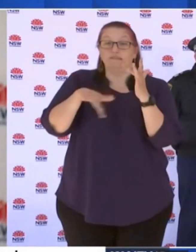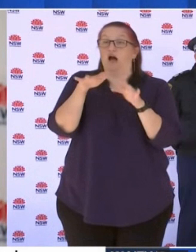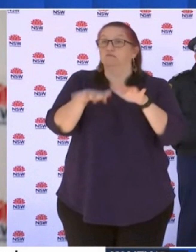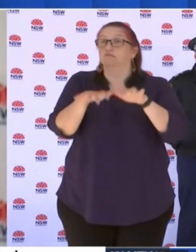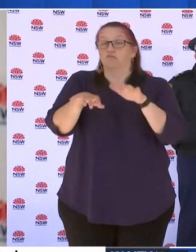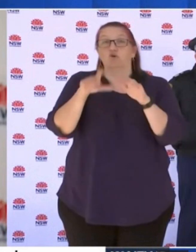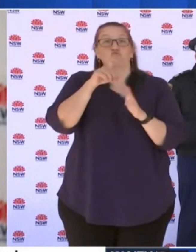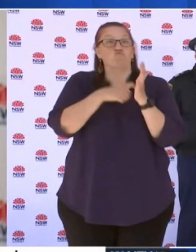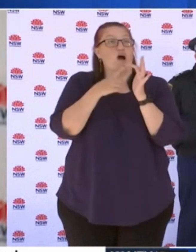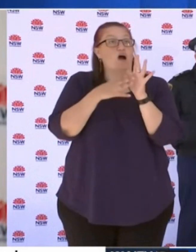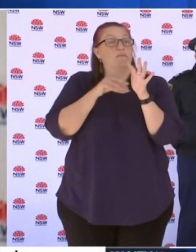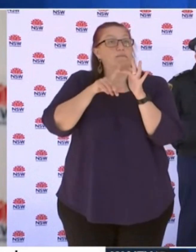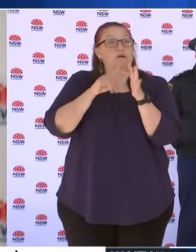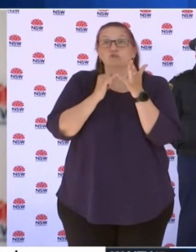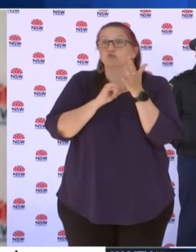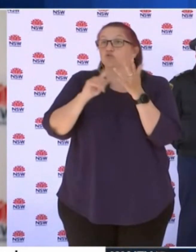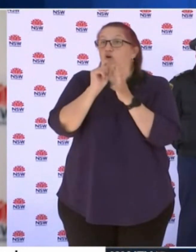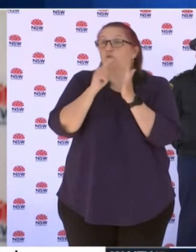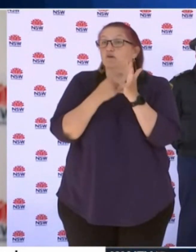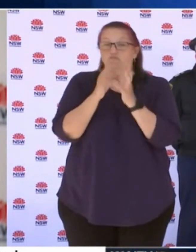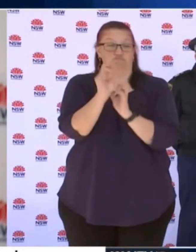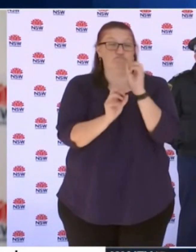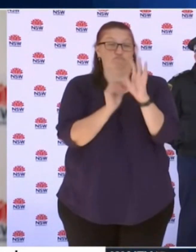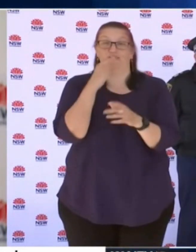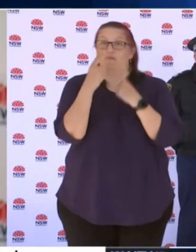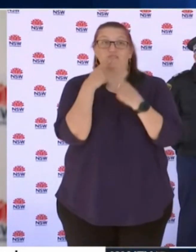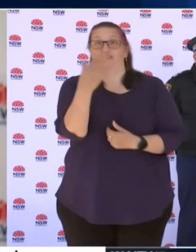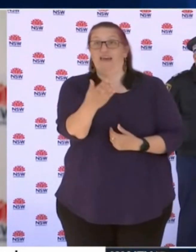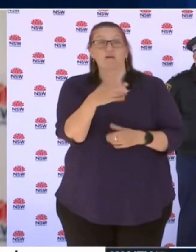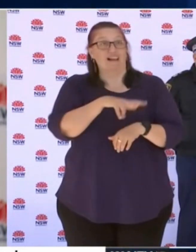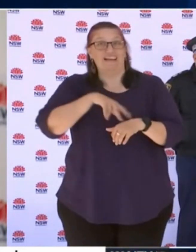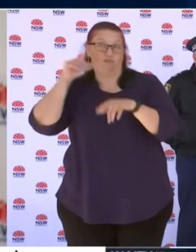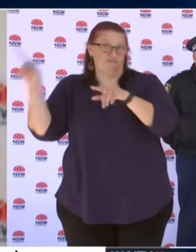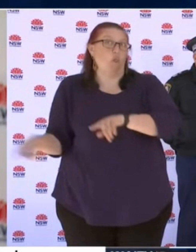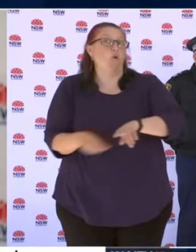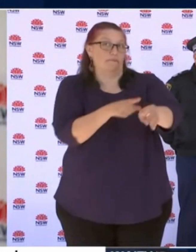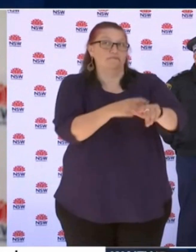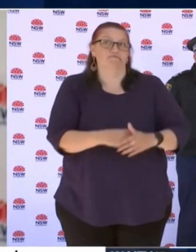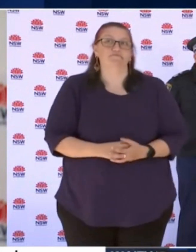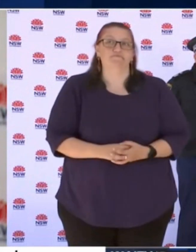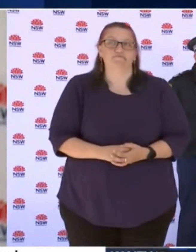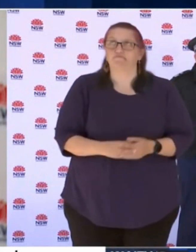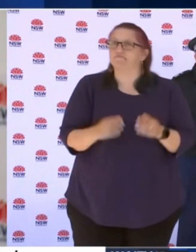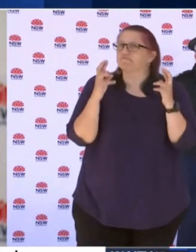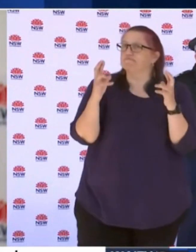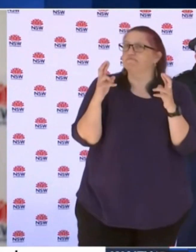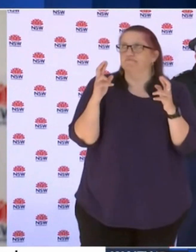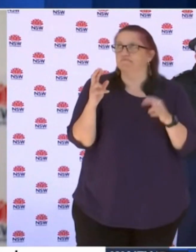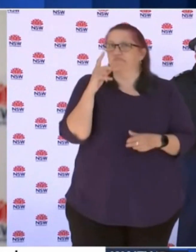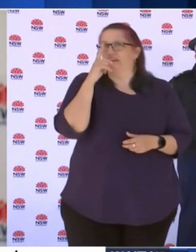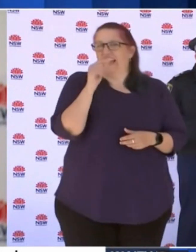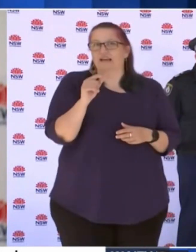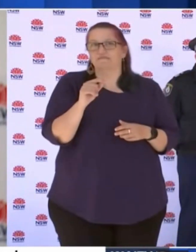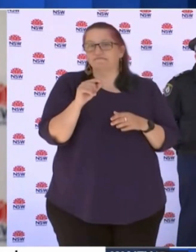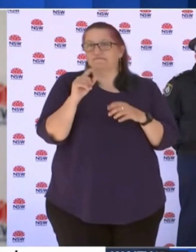play. All of us talk to people. All of us are in contact virtually, I hope, with many people. Let's just get the message out that all